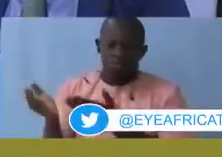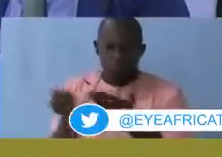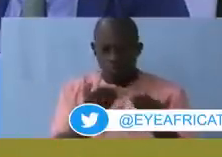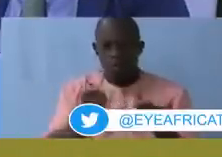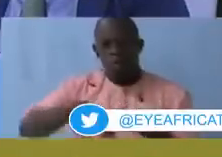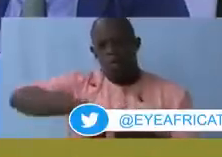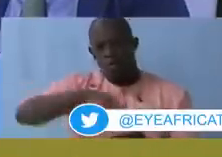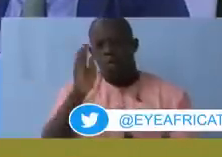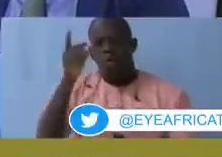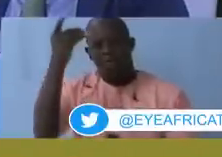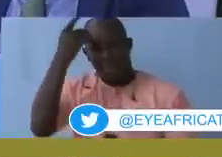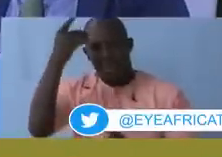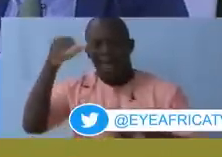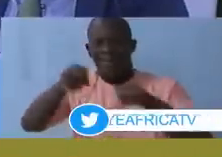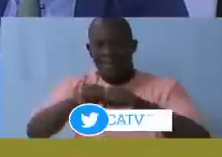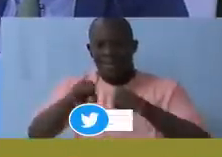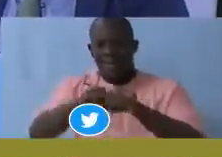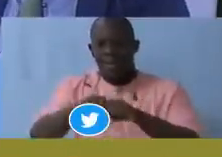you went to Senegal?